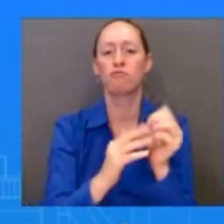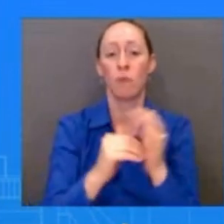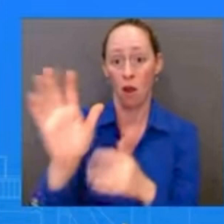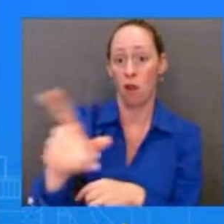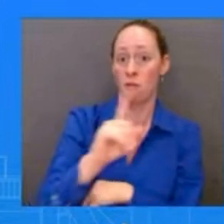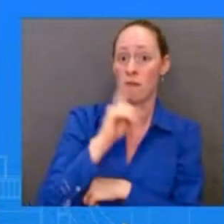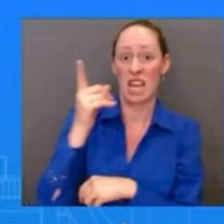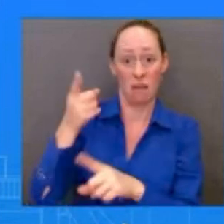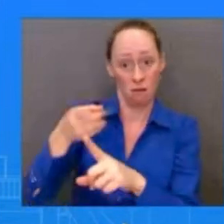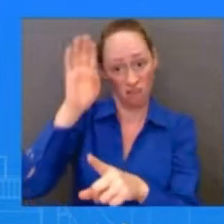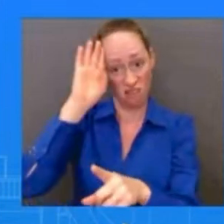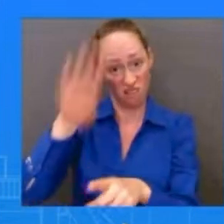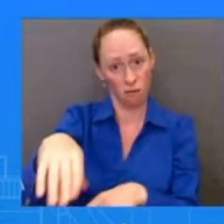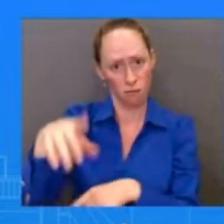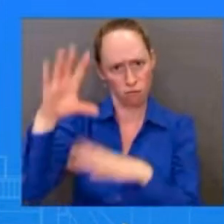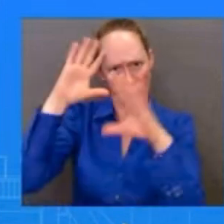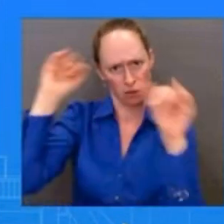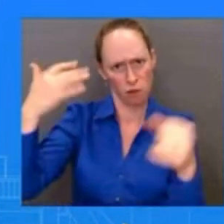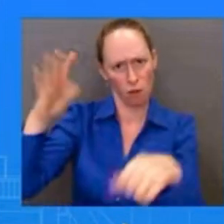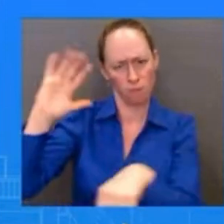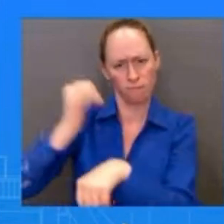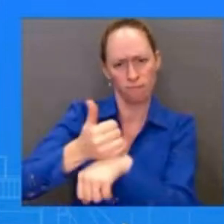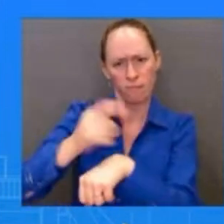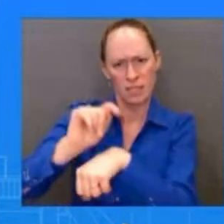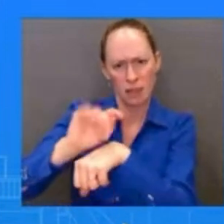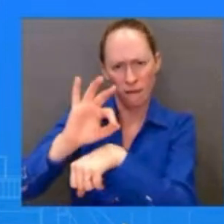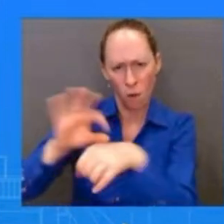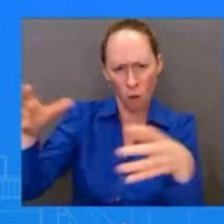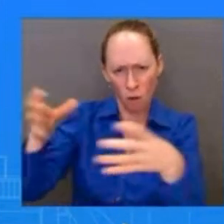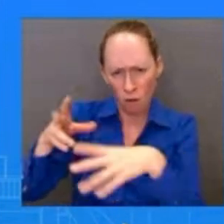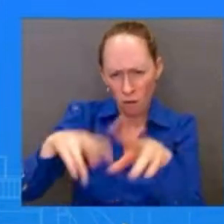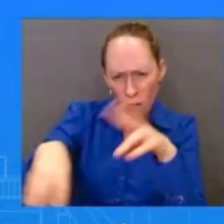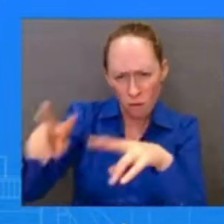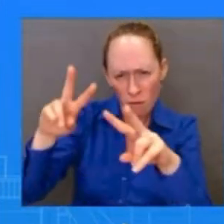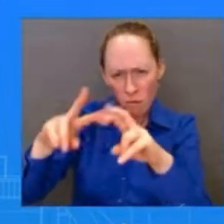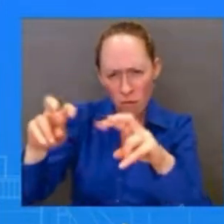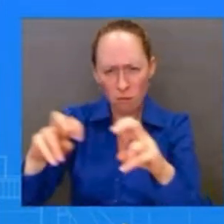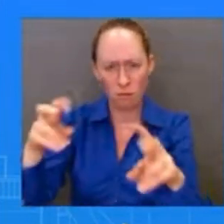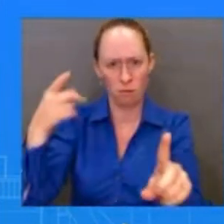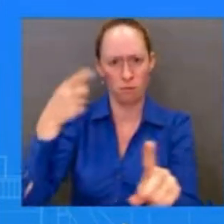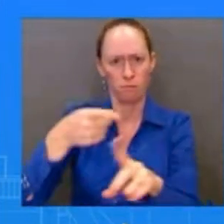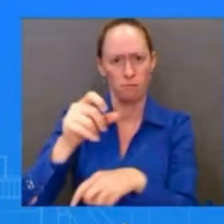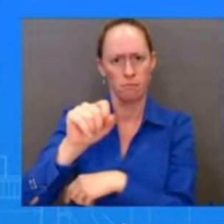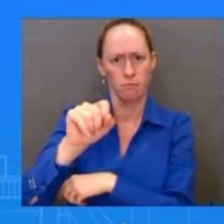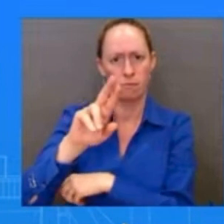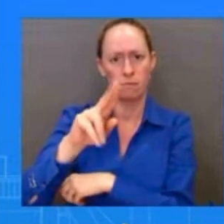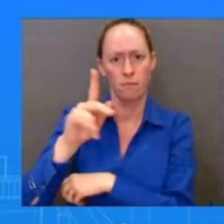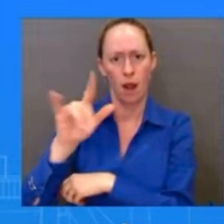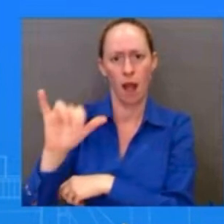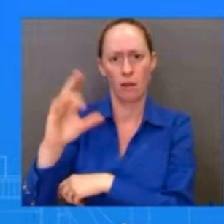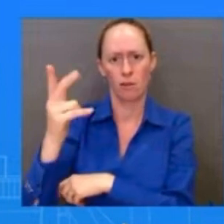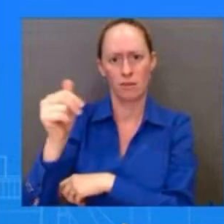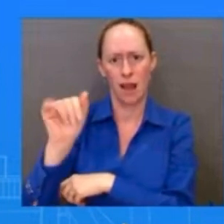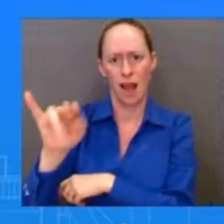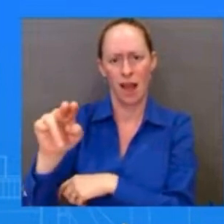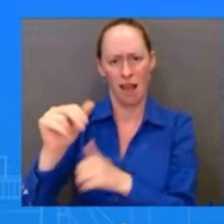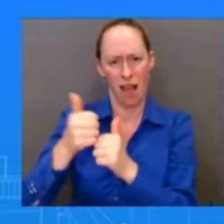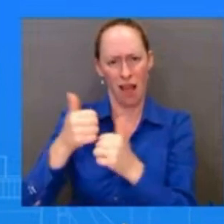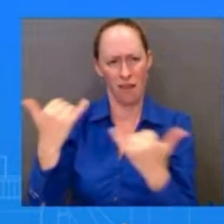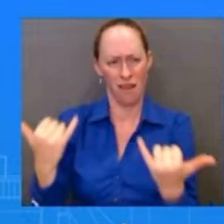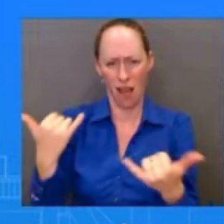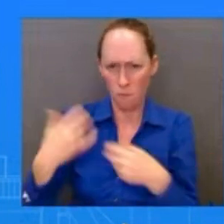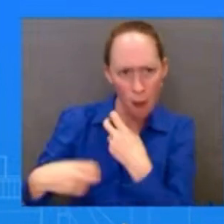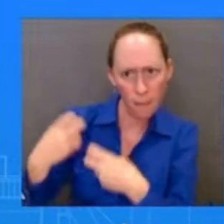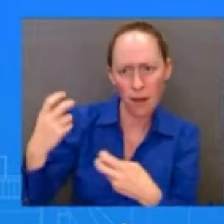supply chains unsnarl. Our ports moved record cargo levels over the last 2 years. We have overcome the